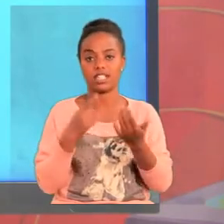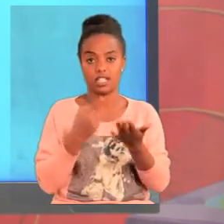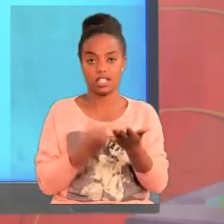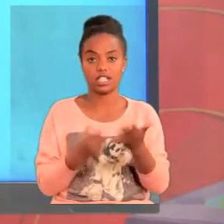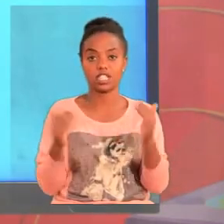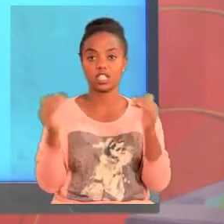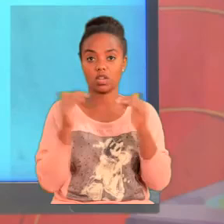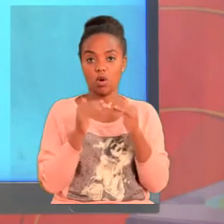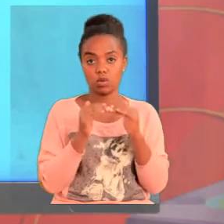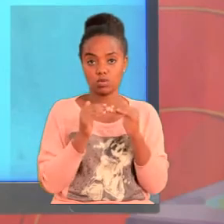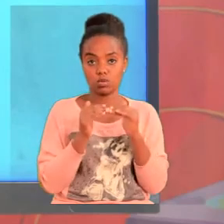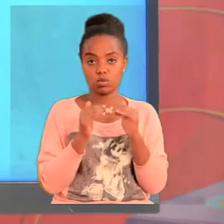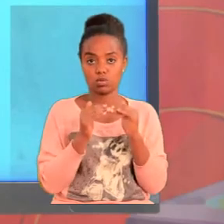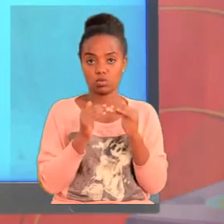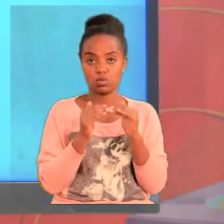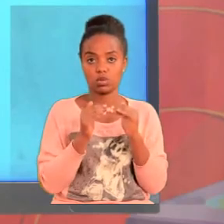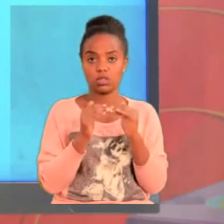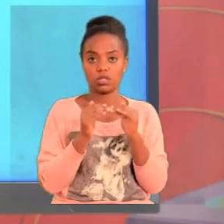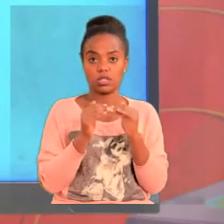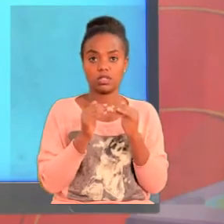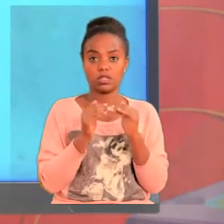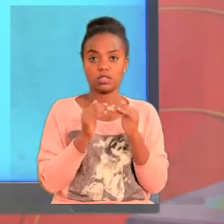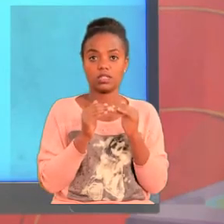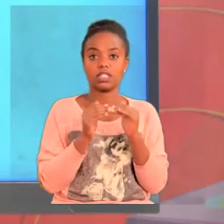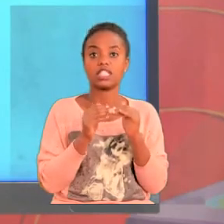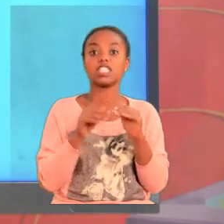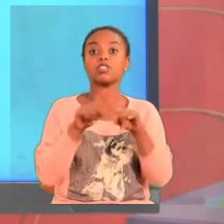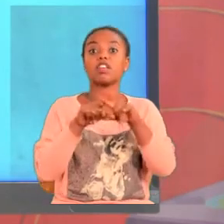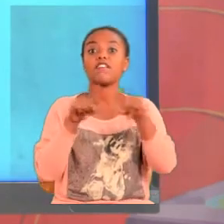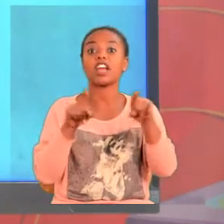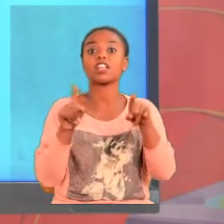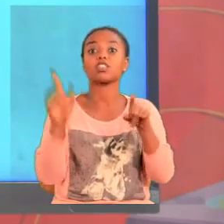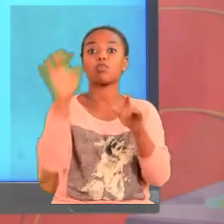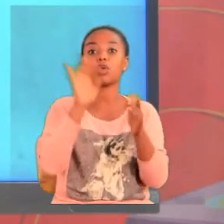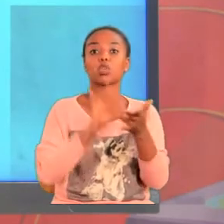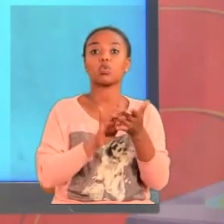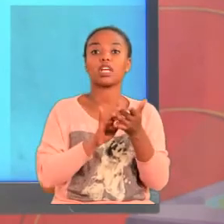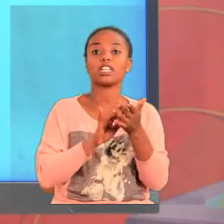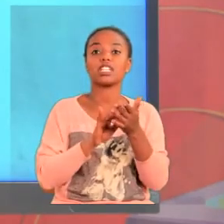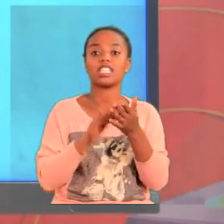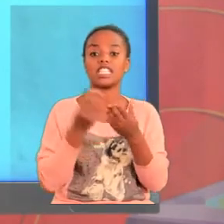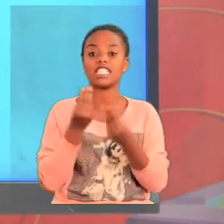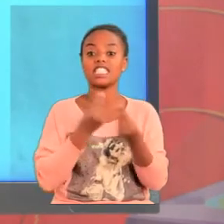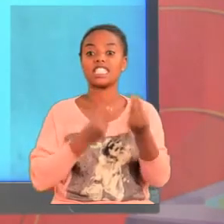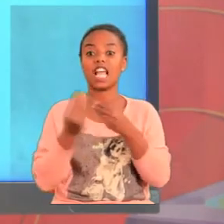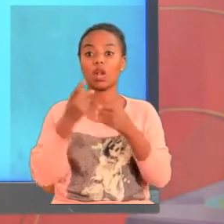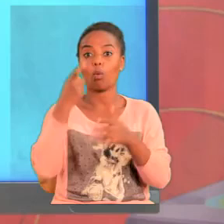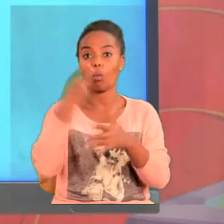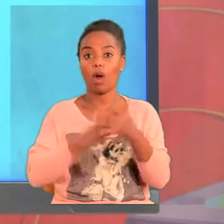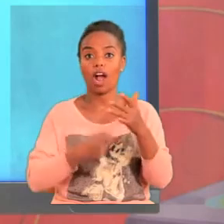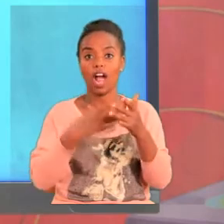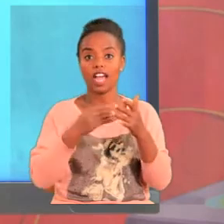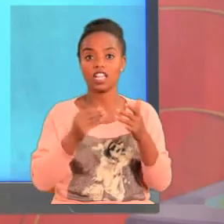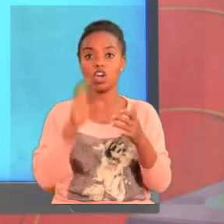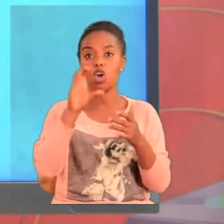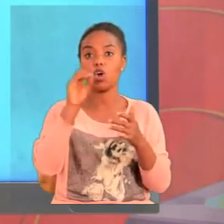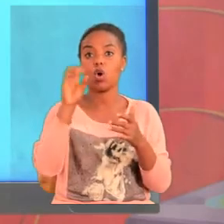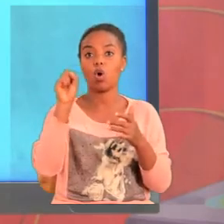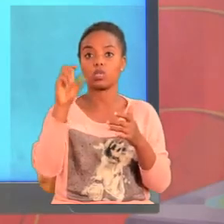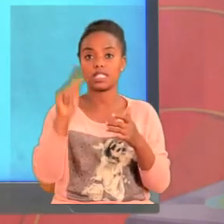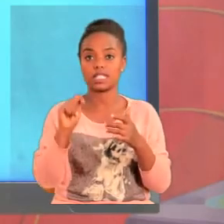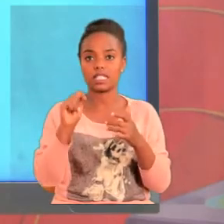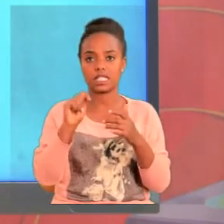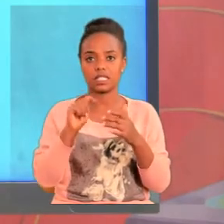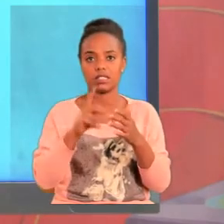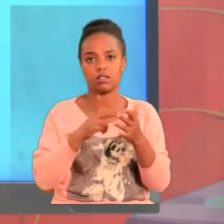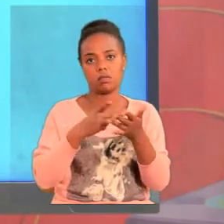equal to markup is a difference between selling price and cost price. The selling price